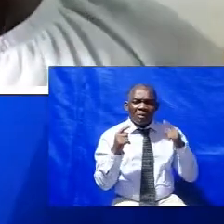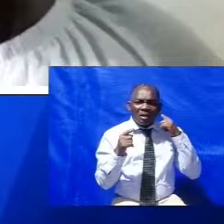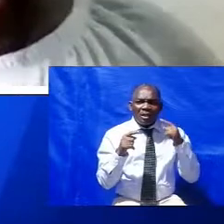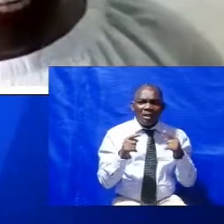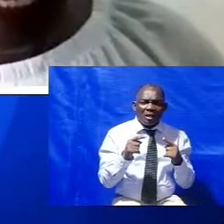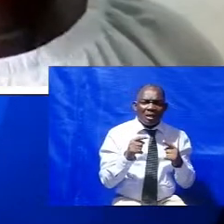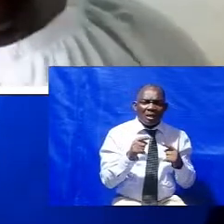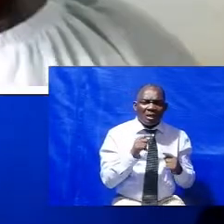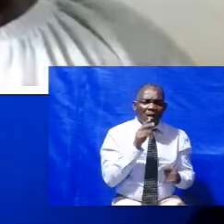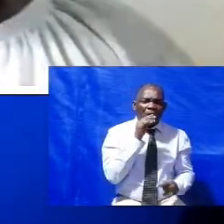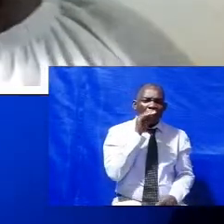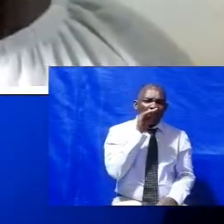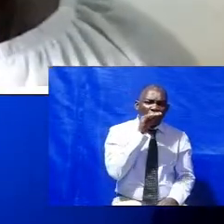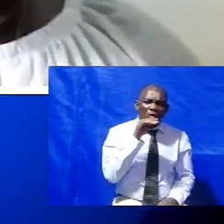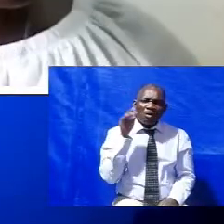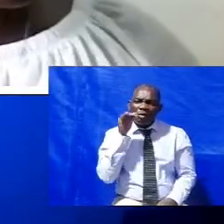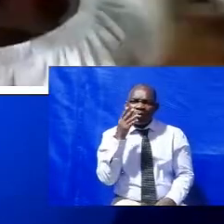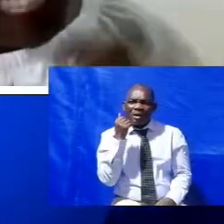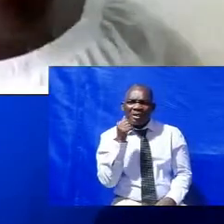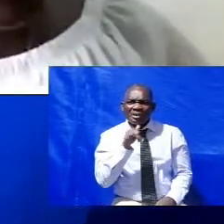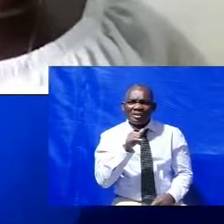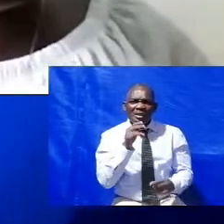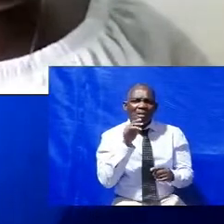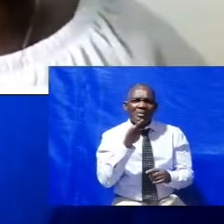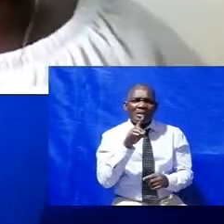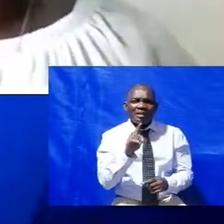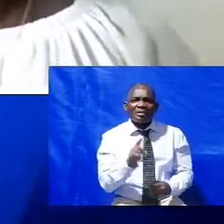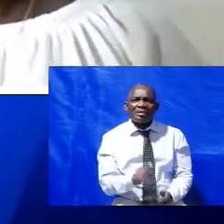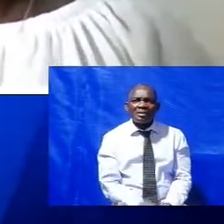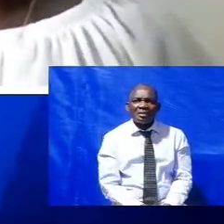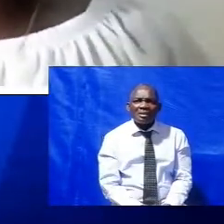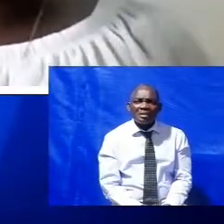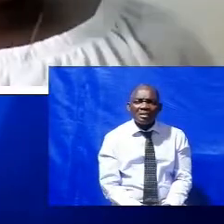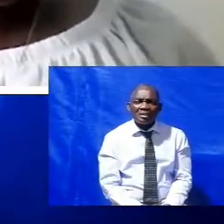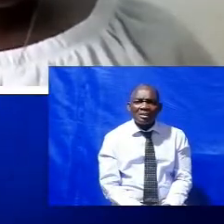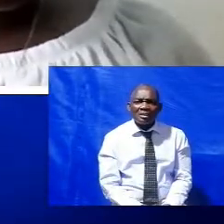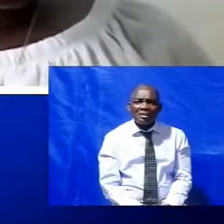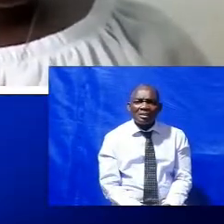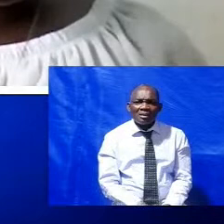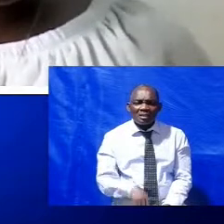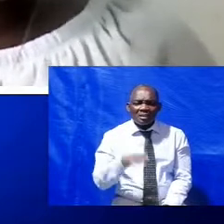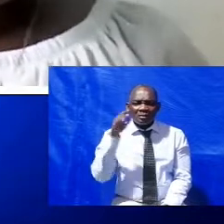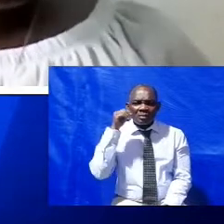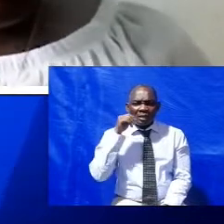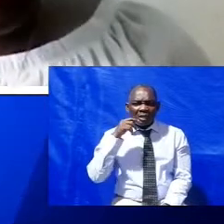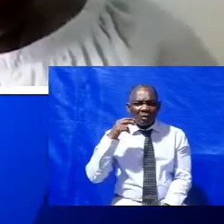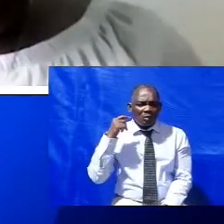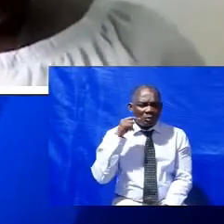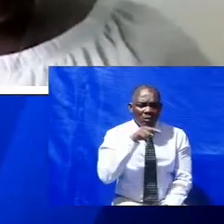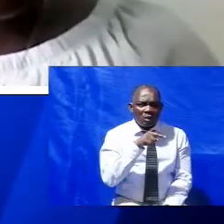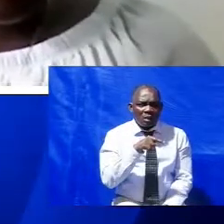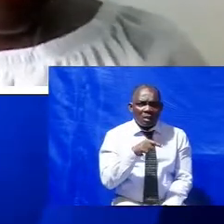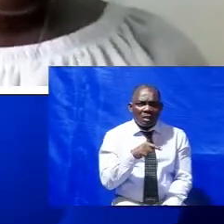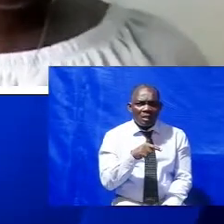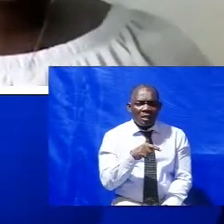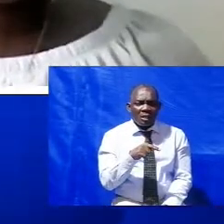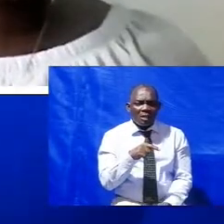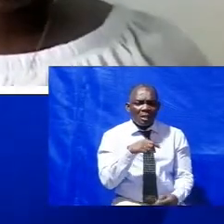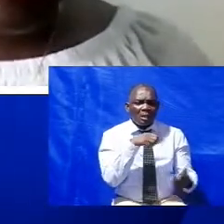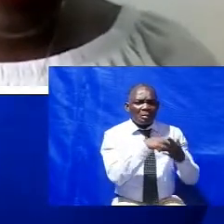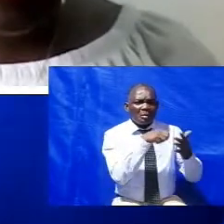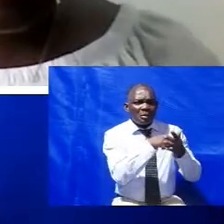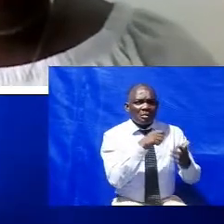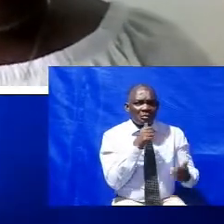head on the other side in the same bed. So this guy. This